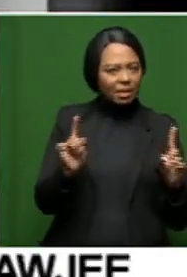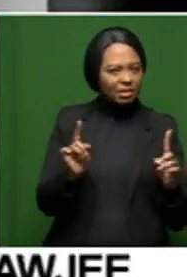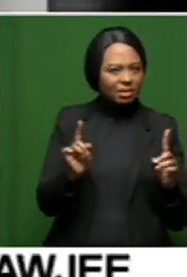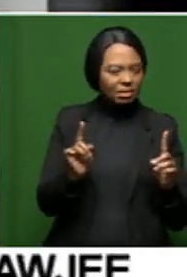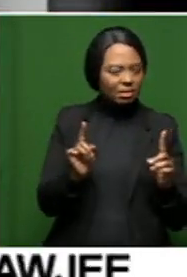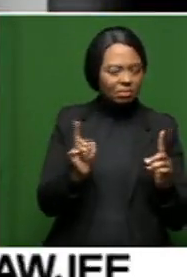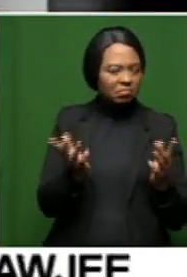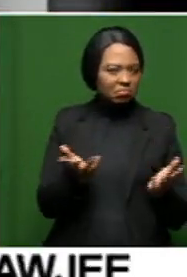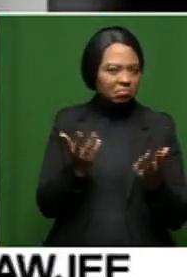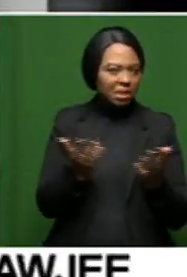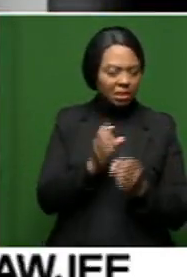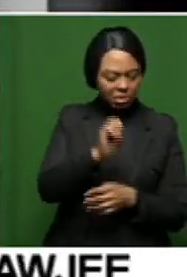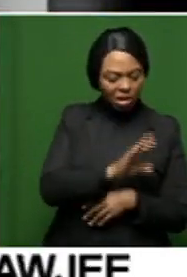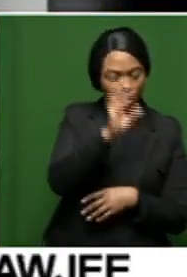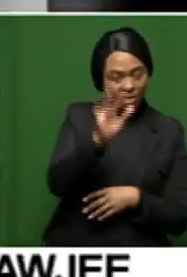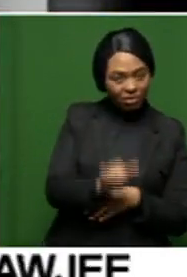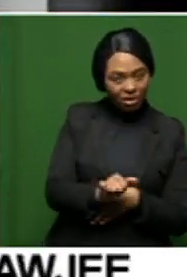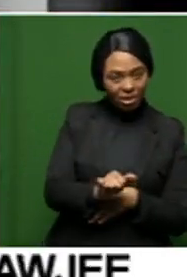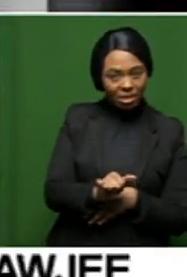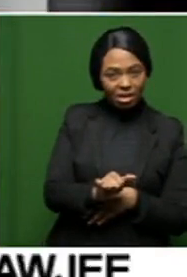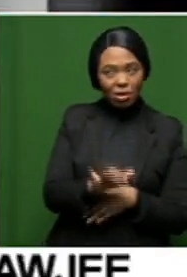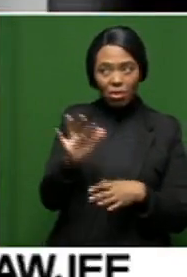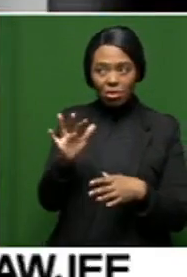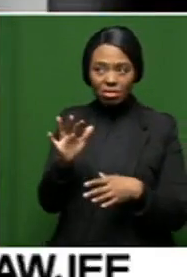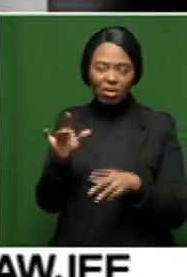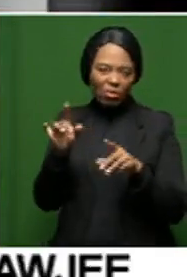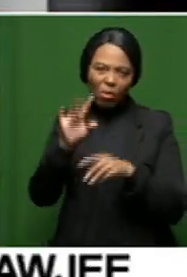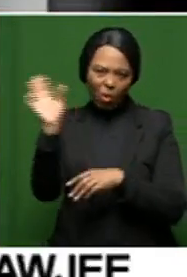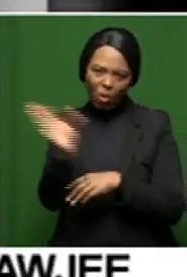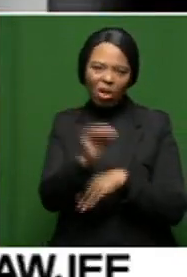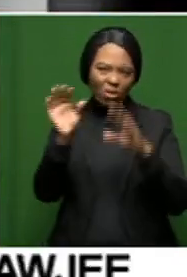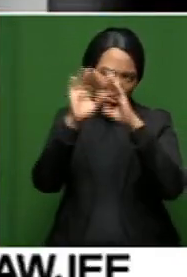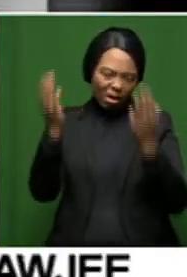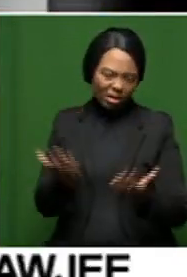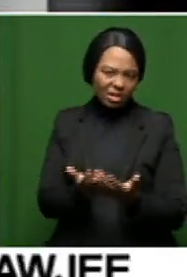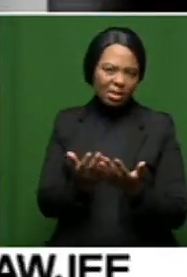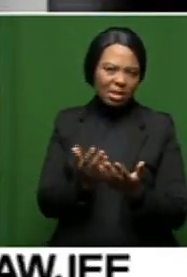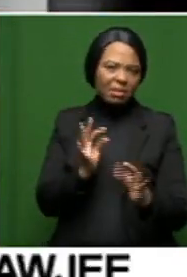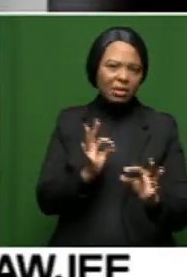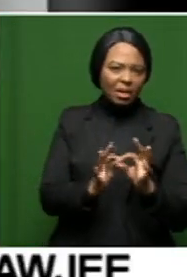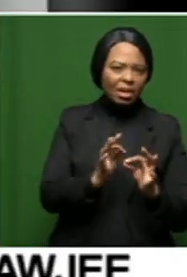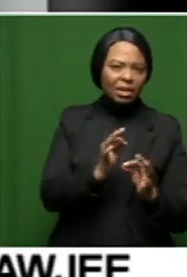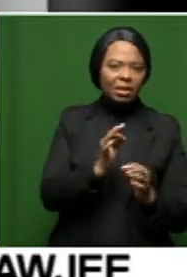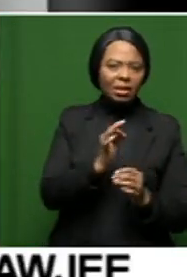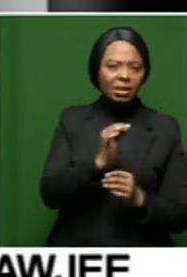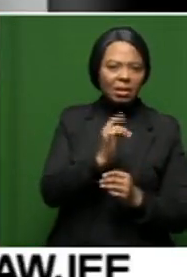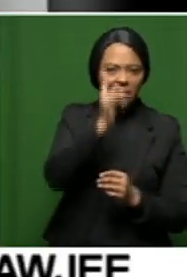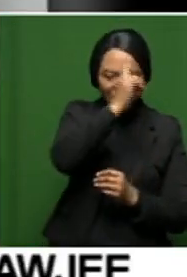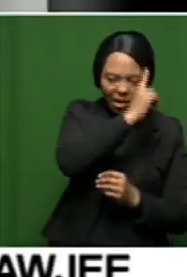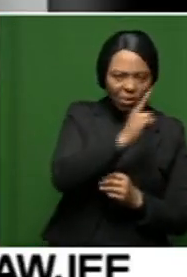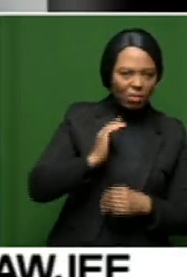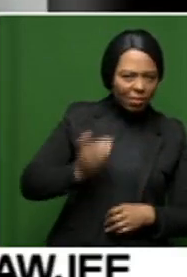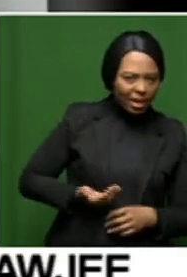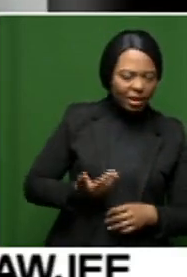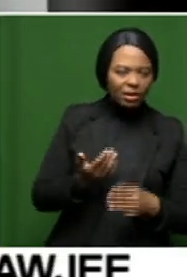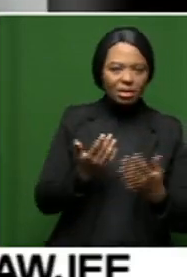not just in South Africa, but all over the world. Particularly black women or women of color